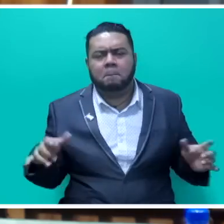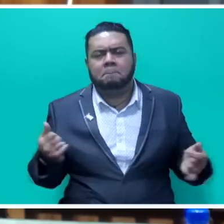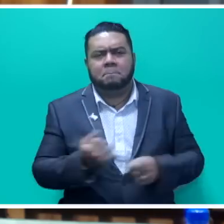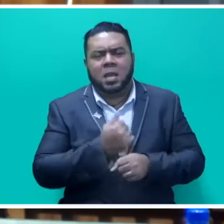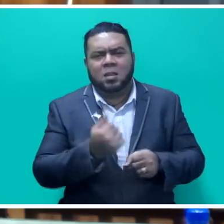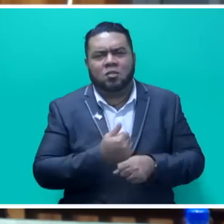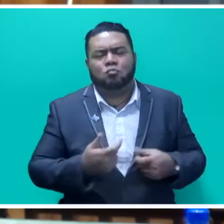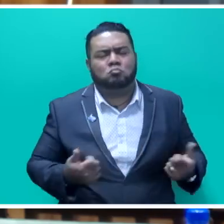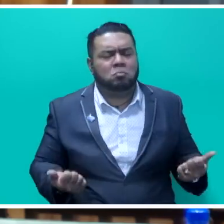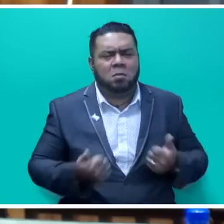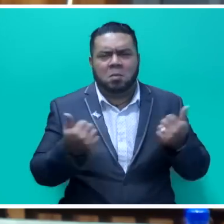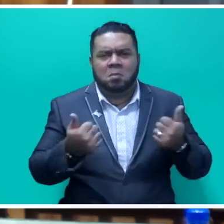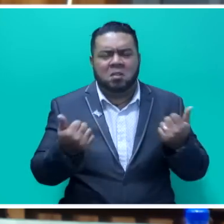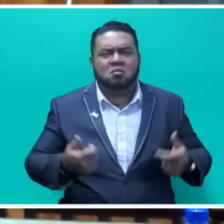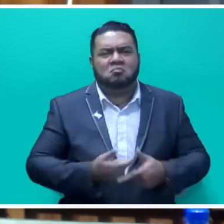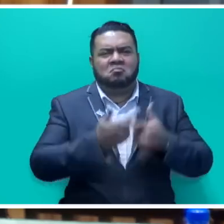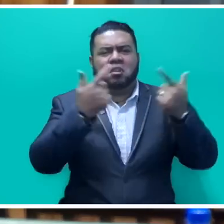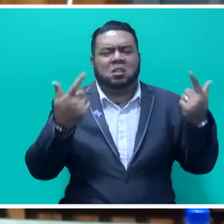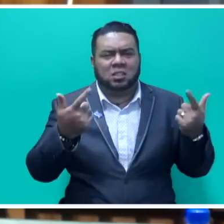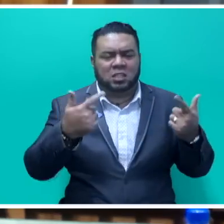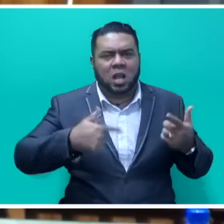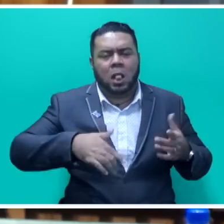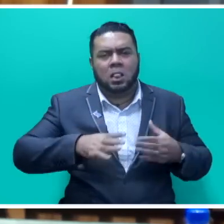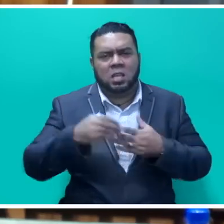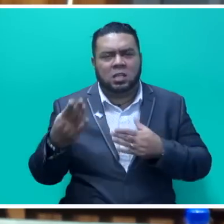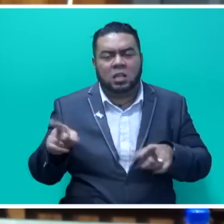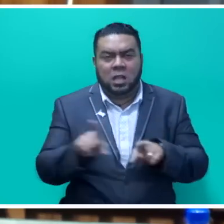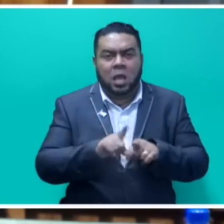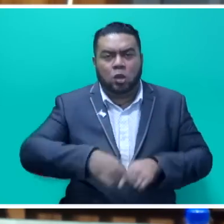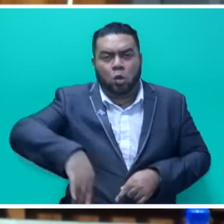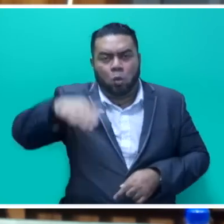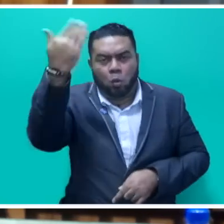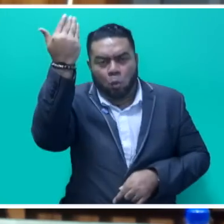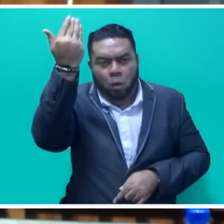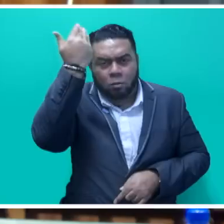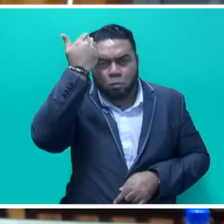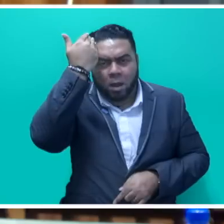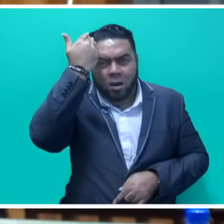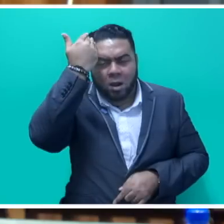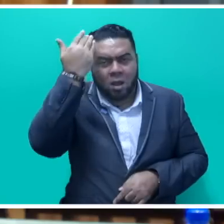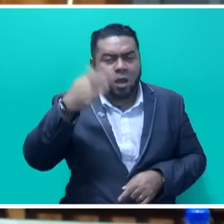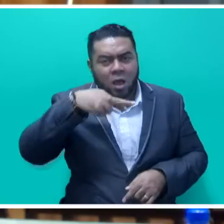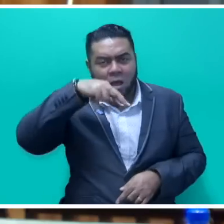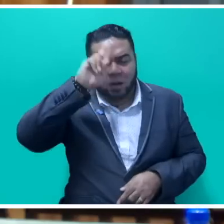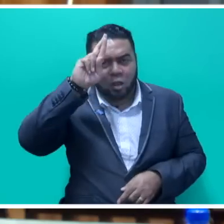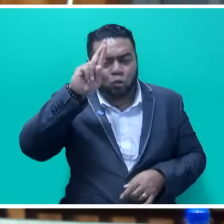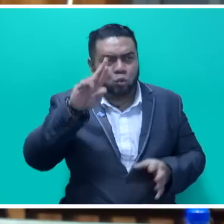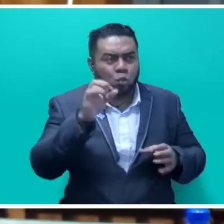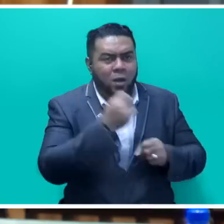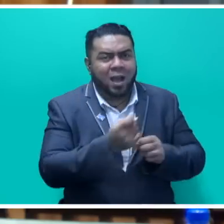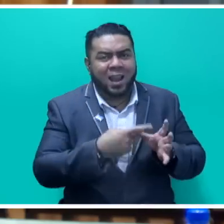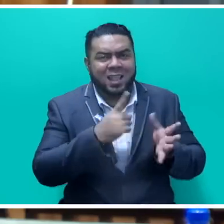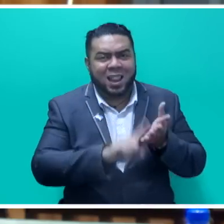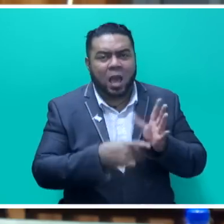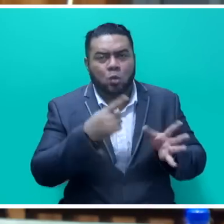like the late Ratu Se Kamisese Mara, Ratu Se Penayangani Lau, Ratu Se George the